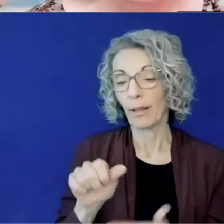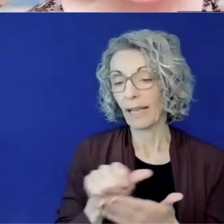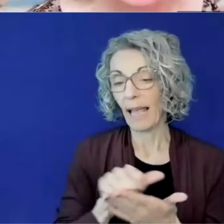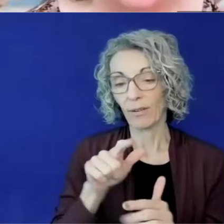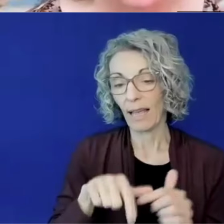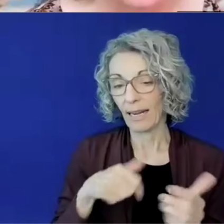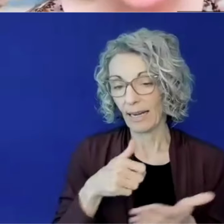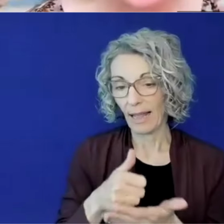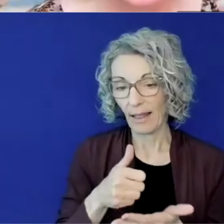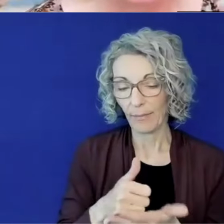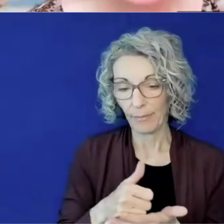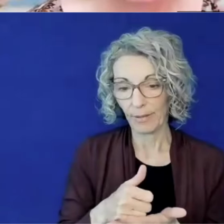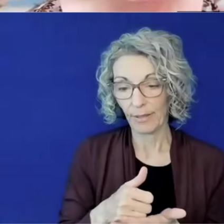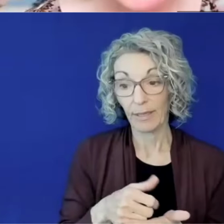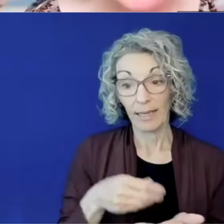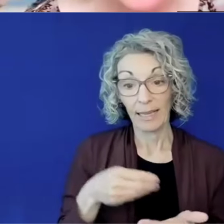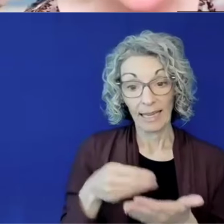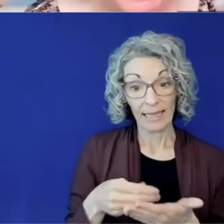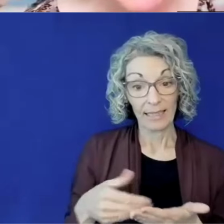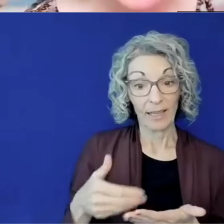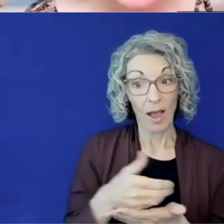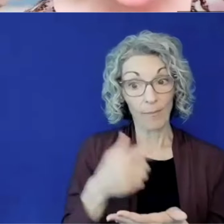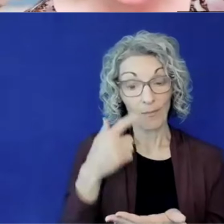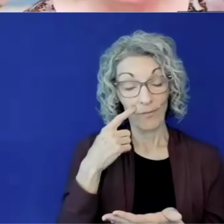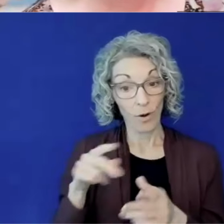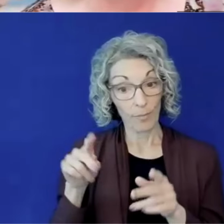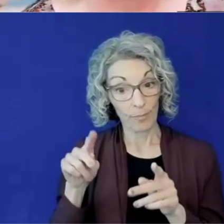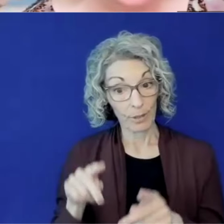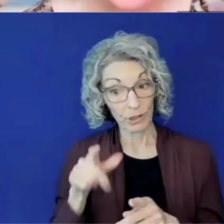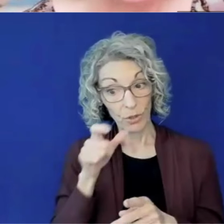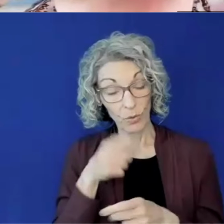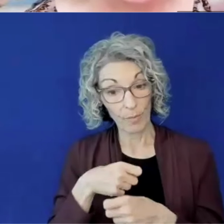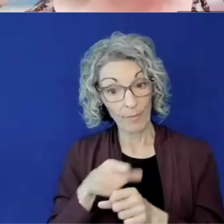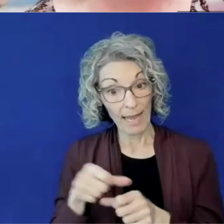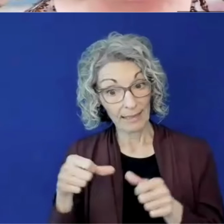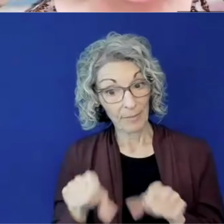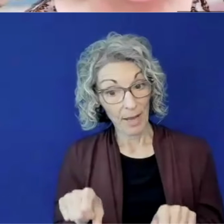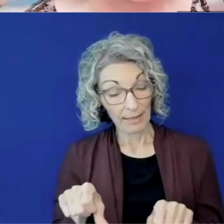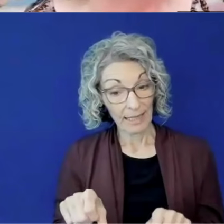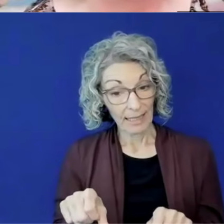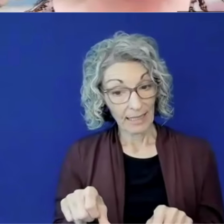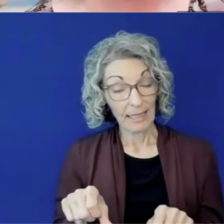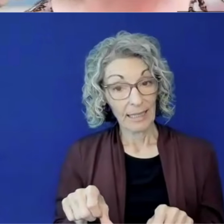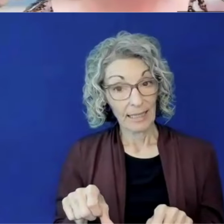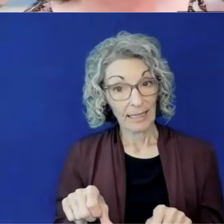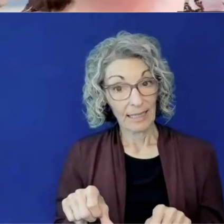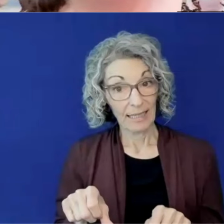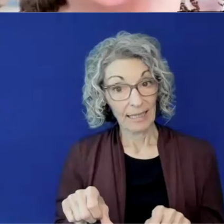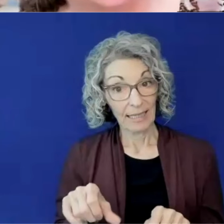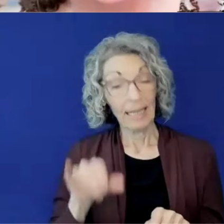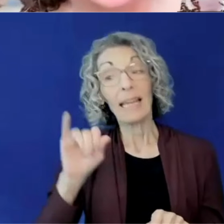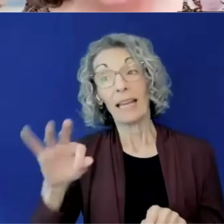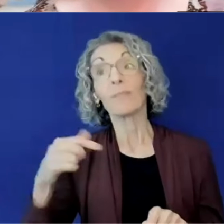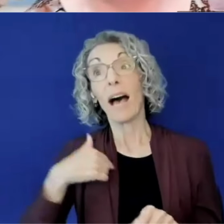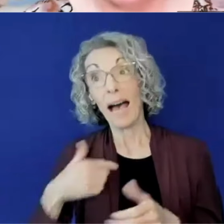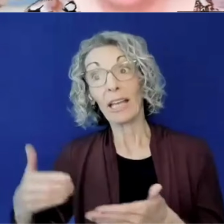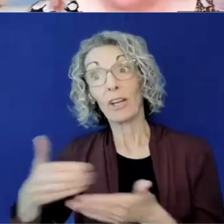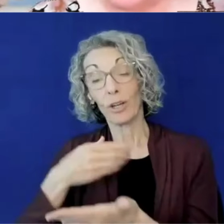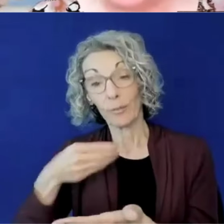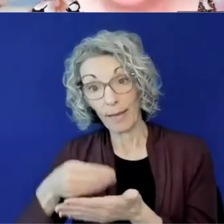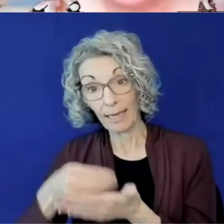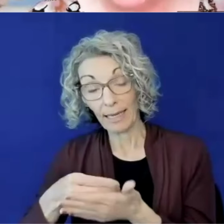if it counted as income for you as the person making the deposit, but yes, if I make money and I deposit it into somebody else's account